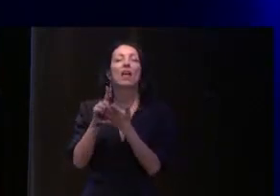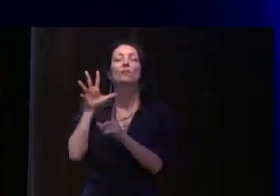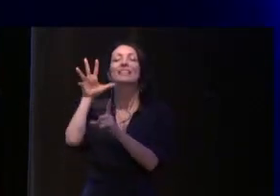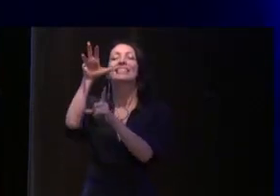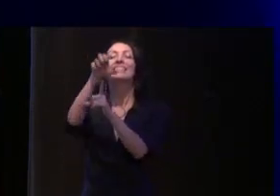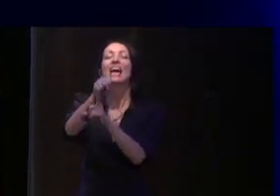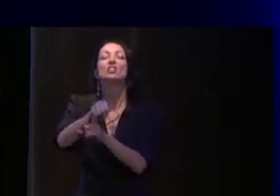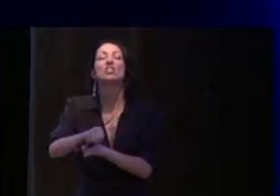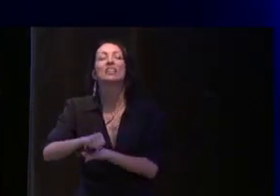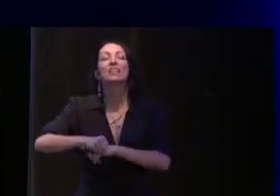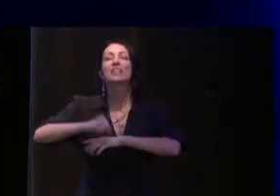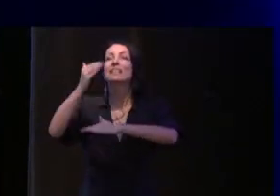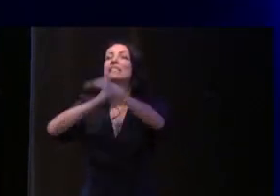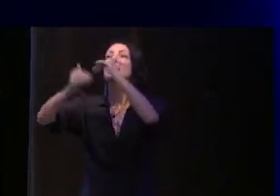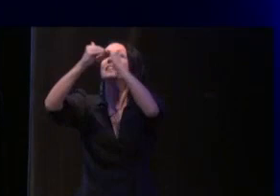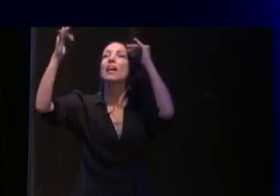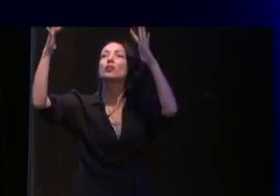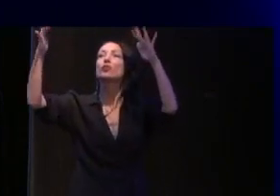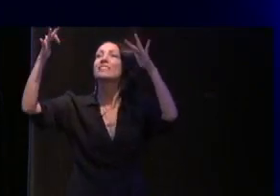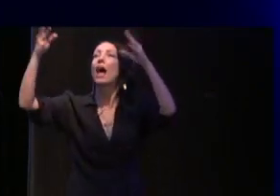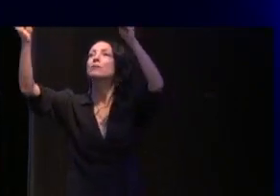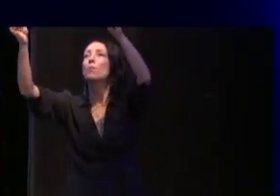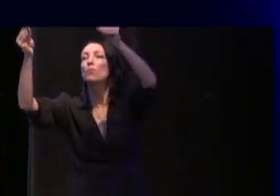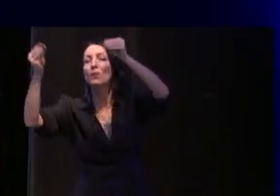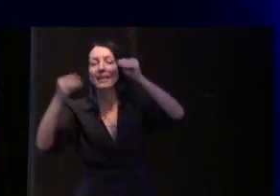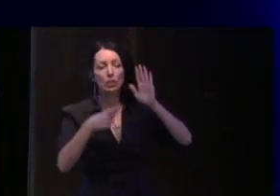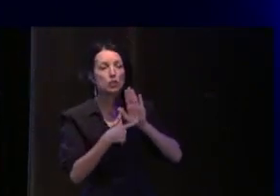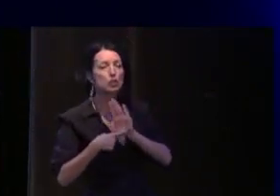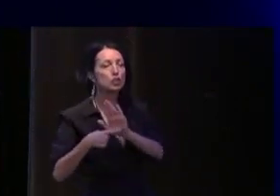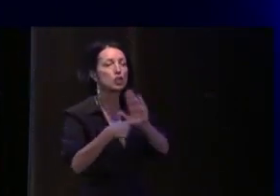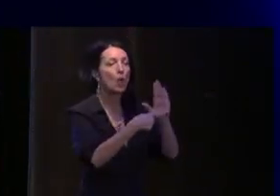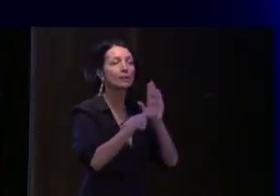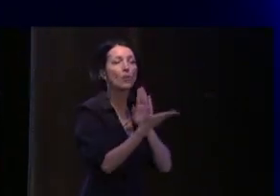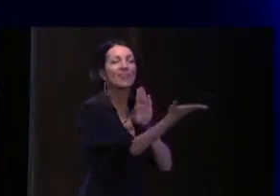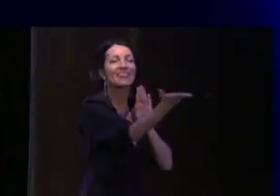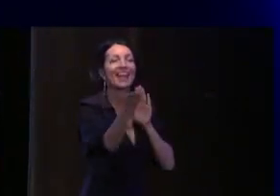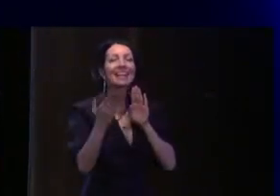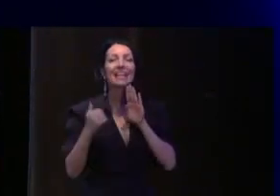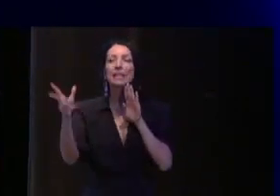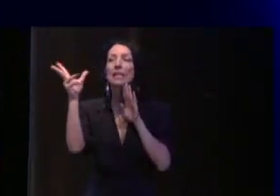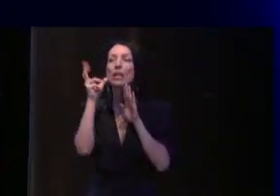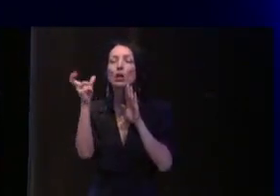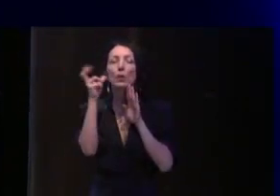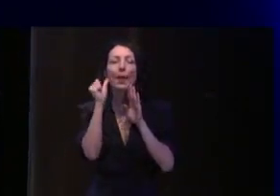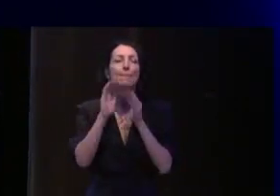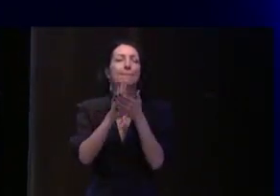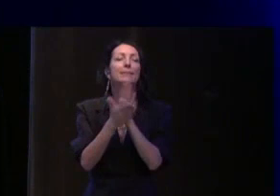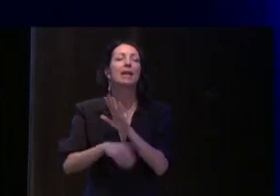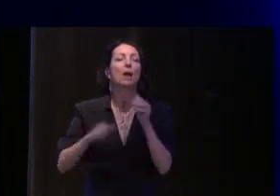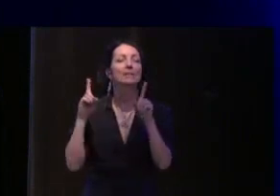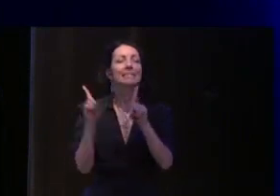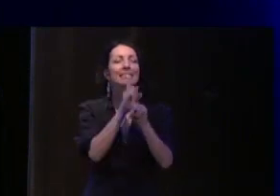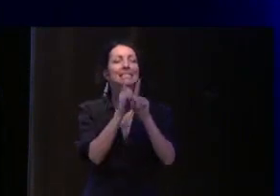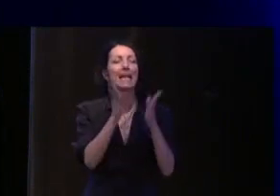celestial sounds and bring it into manifestation so that individuals can hear it. They become disciples of excellence